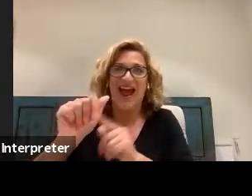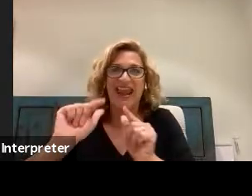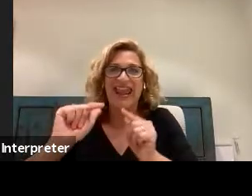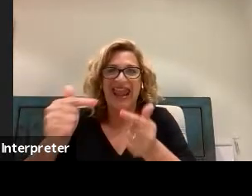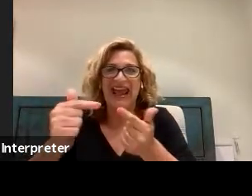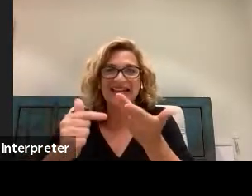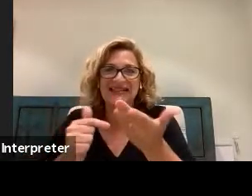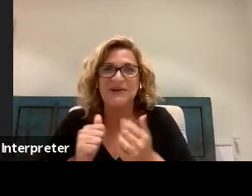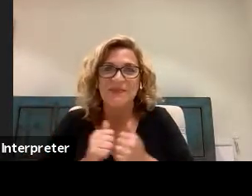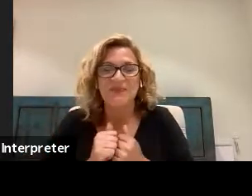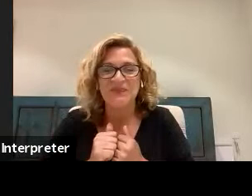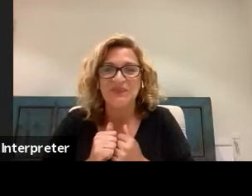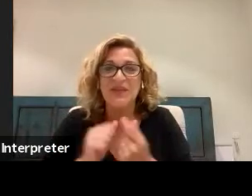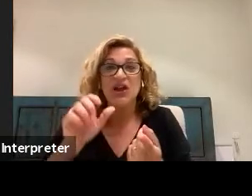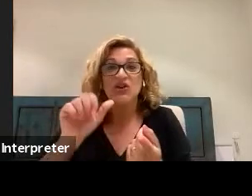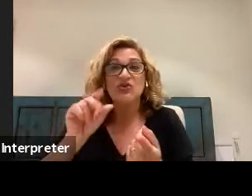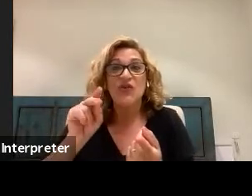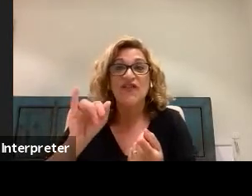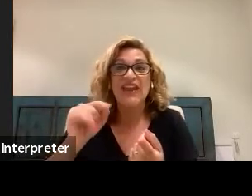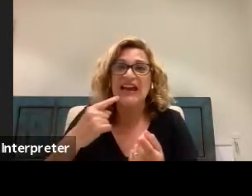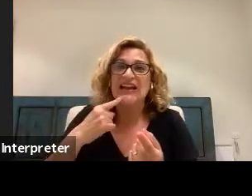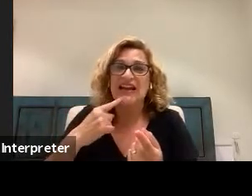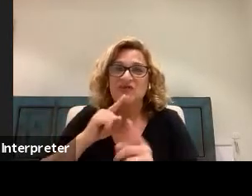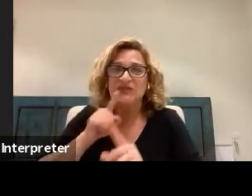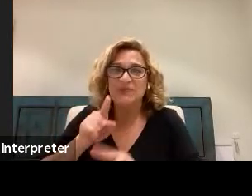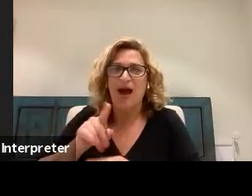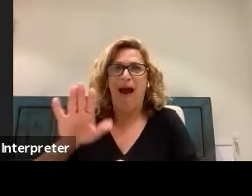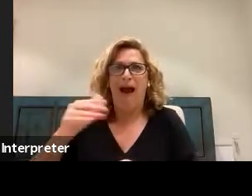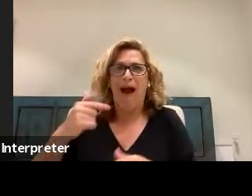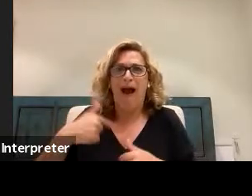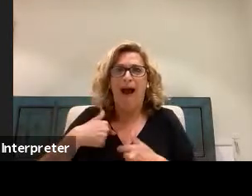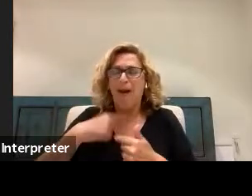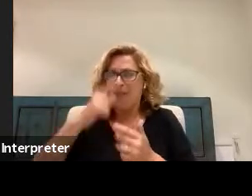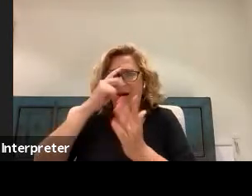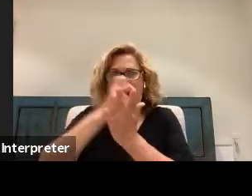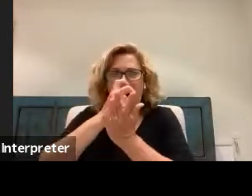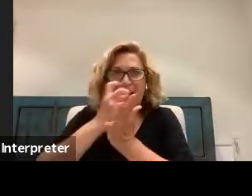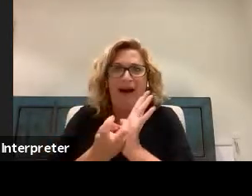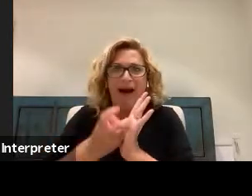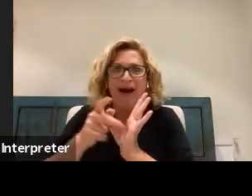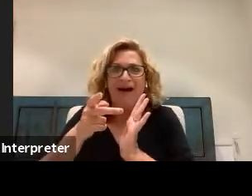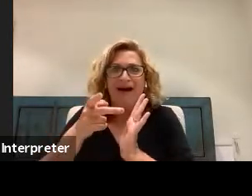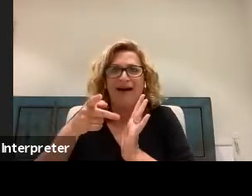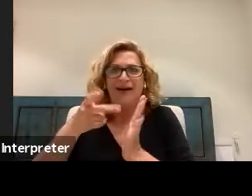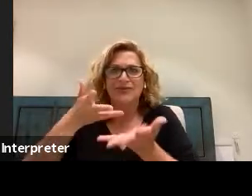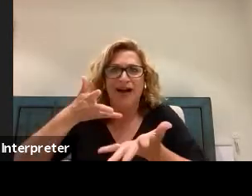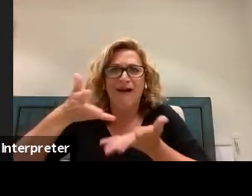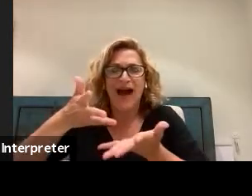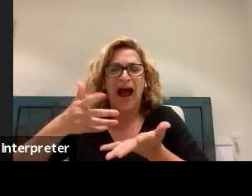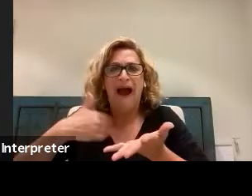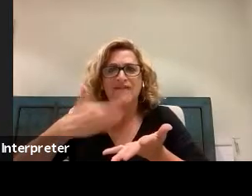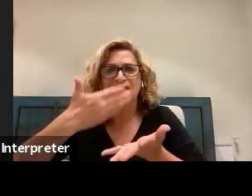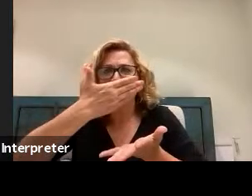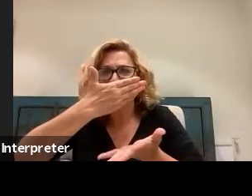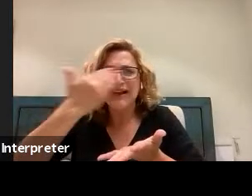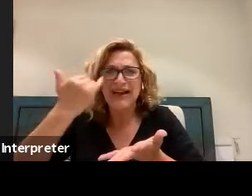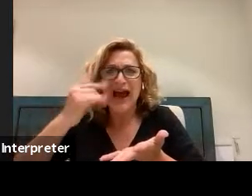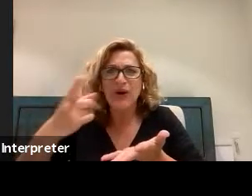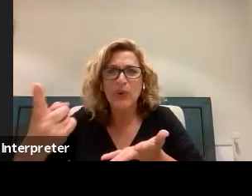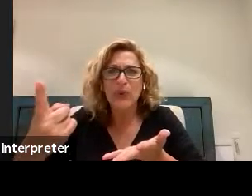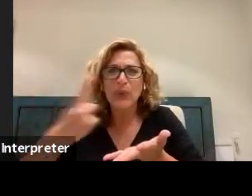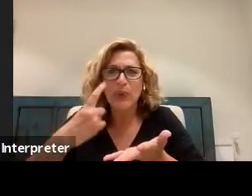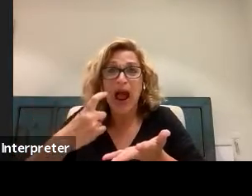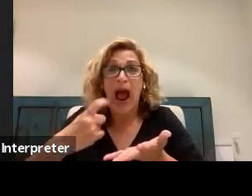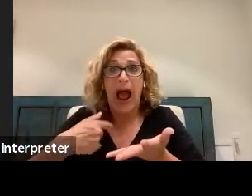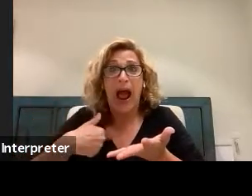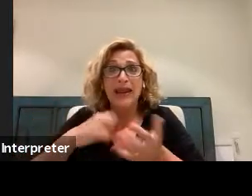I'm like so lost in the conversation. I forgot what the question was. I'm like, I mean, I could repeat everything that Christine just said and